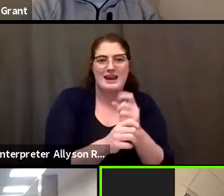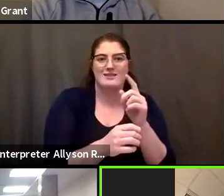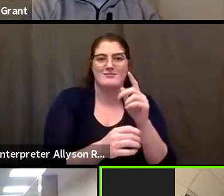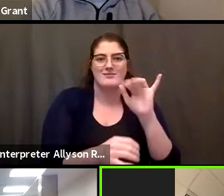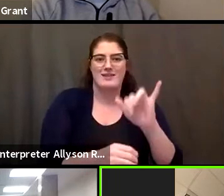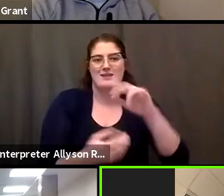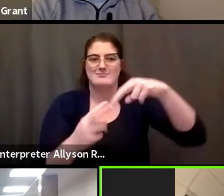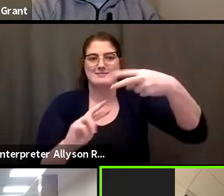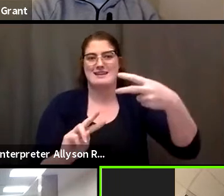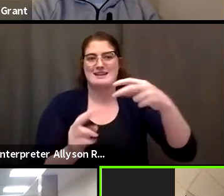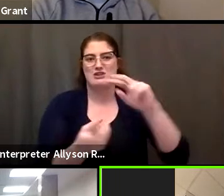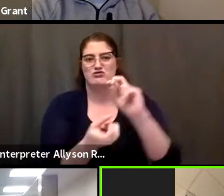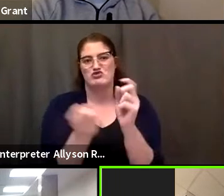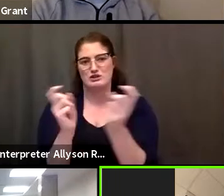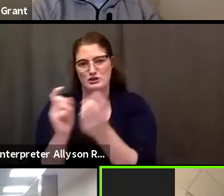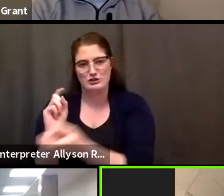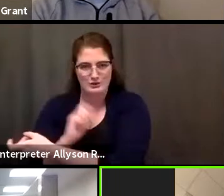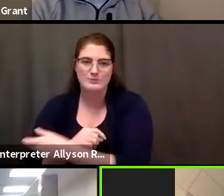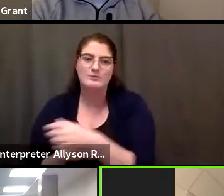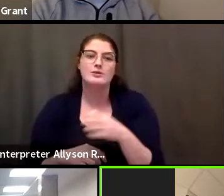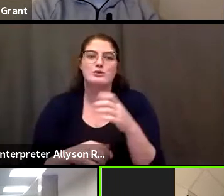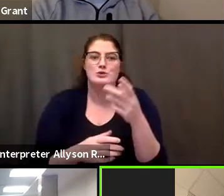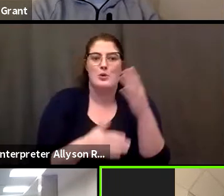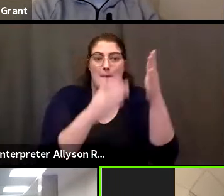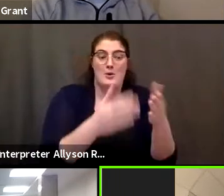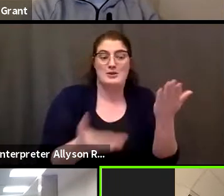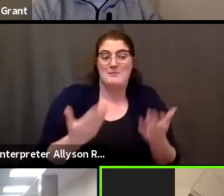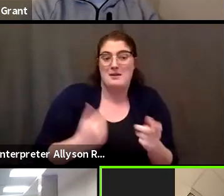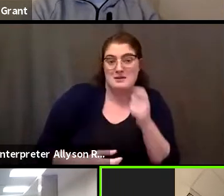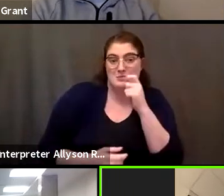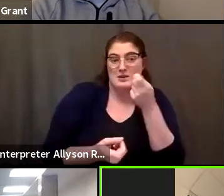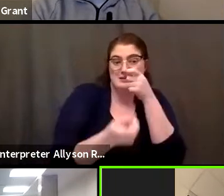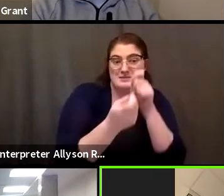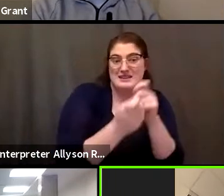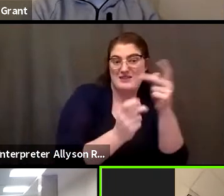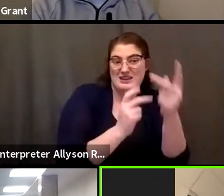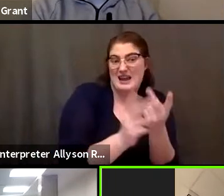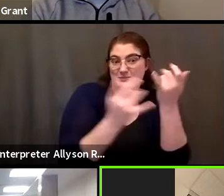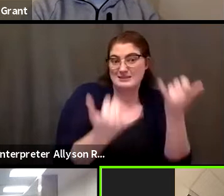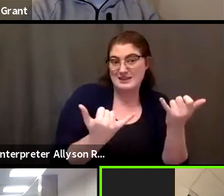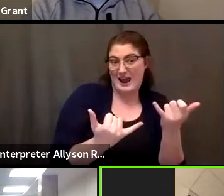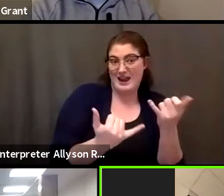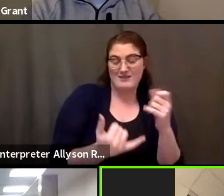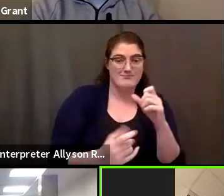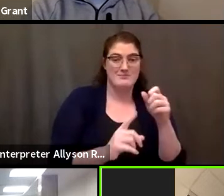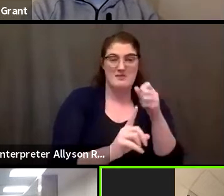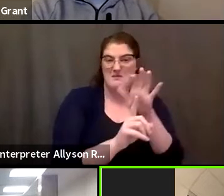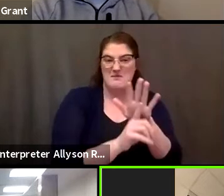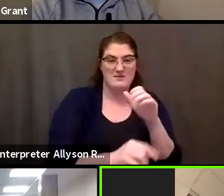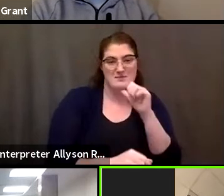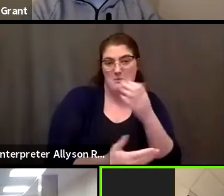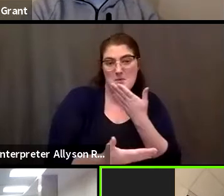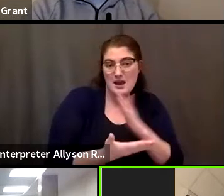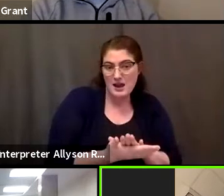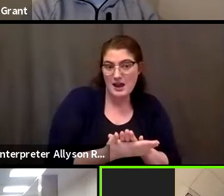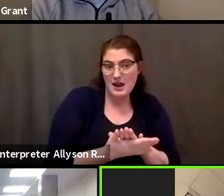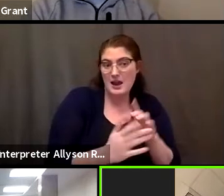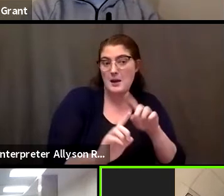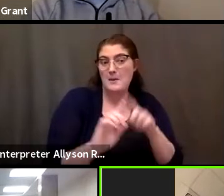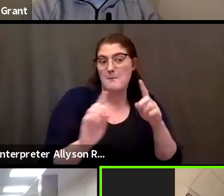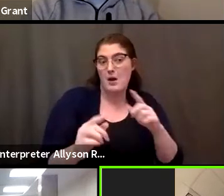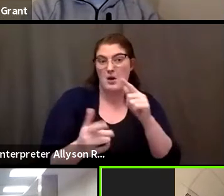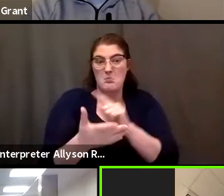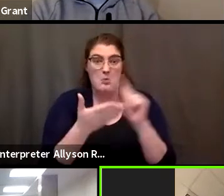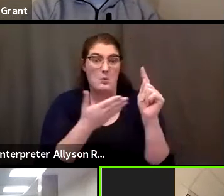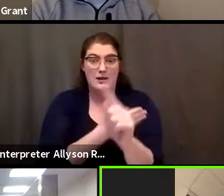a person may smoke a specific brand today and it not affect them adversely, but in a week later